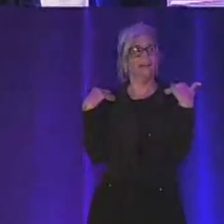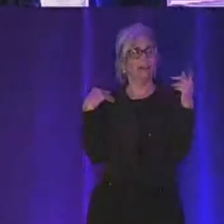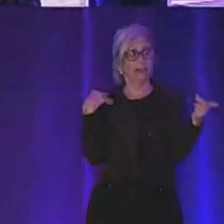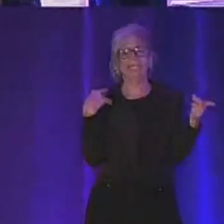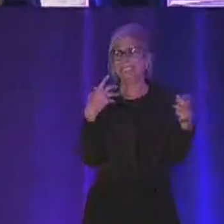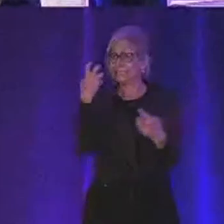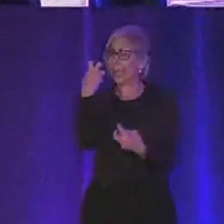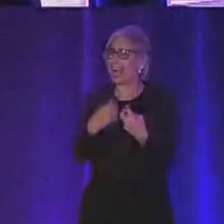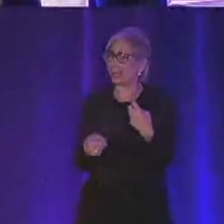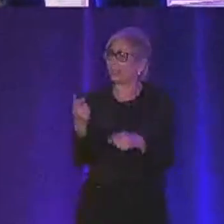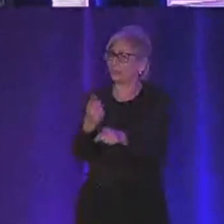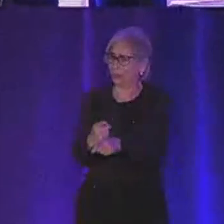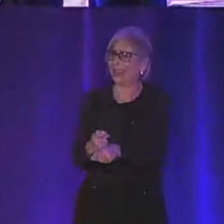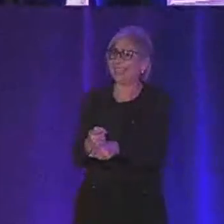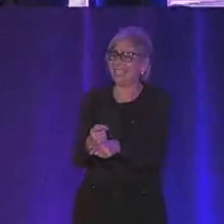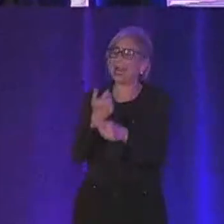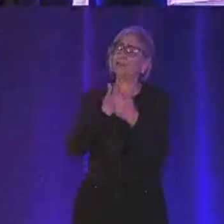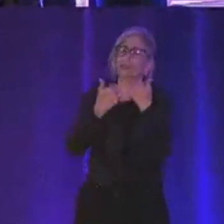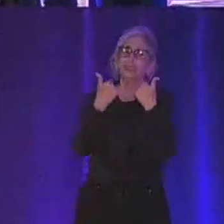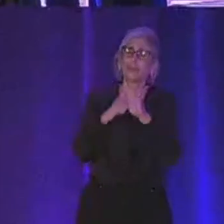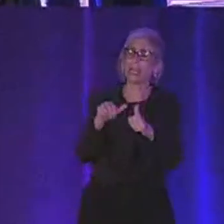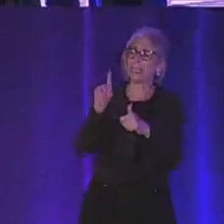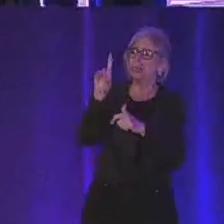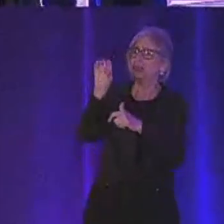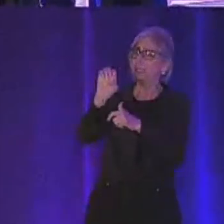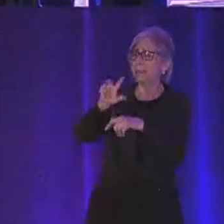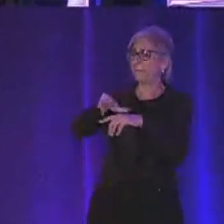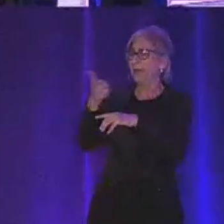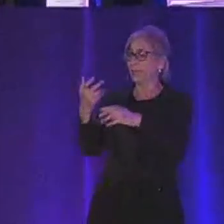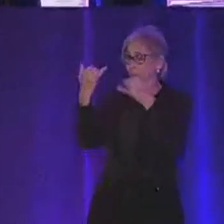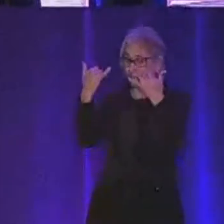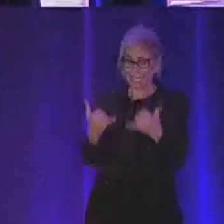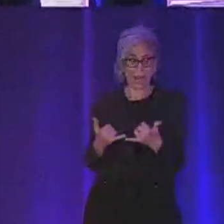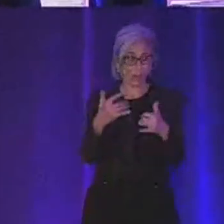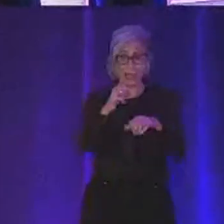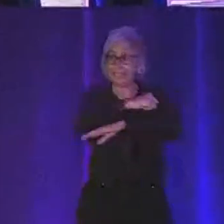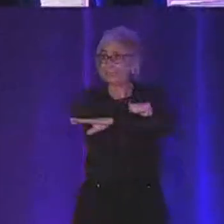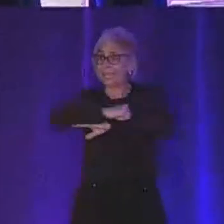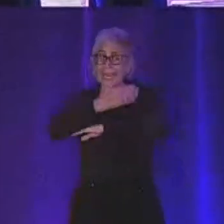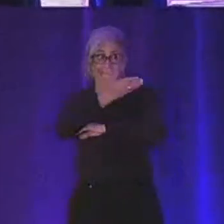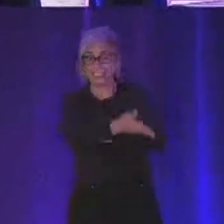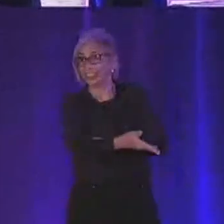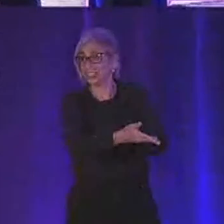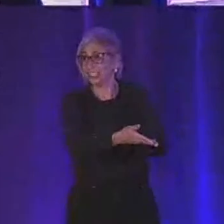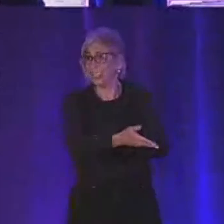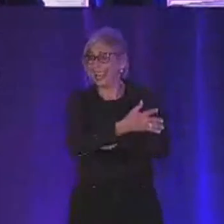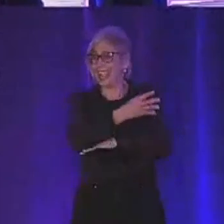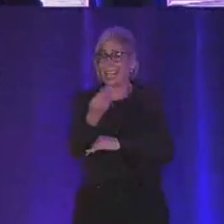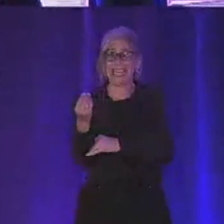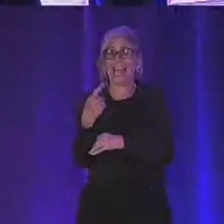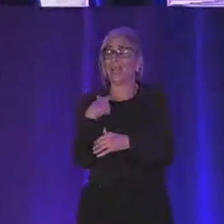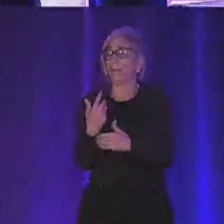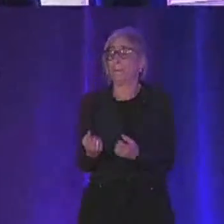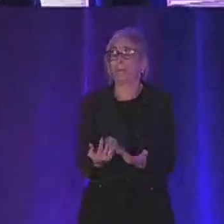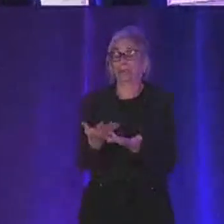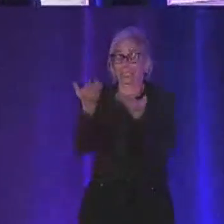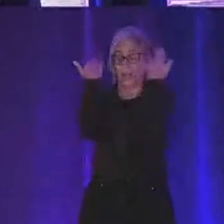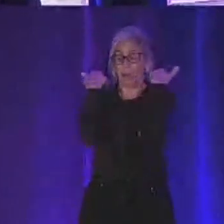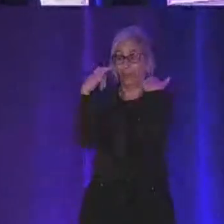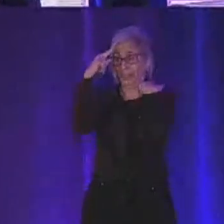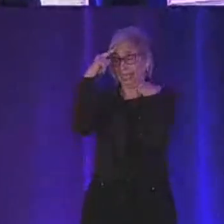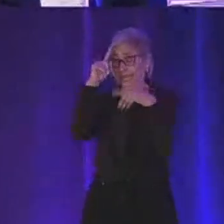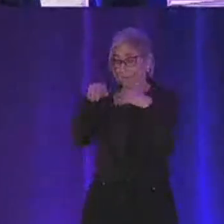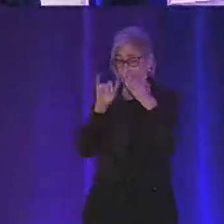It's hard. I'm trying to debug this literally right now on stage, and I'm burning out just thinking about it.